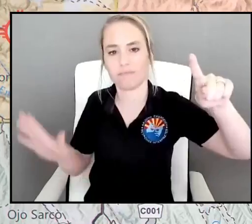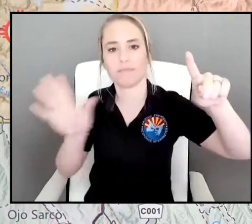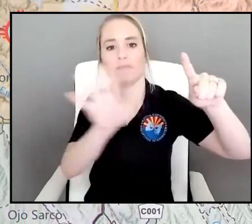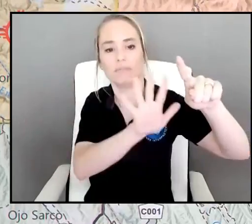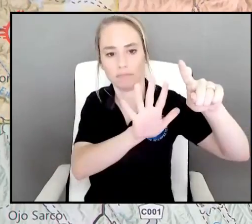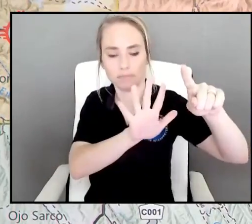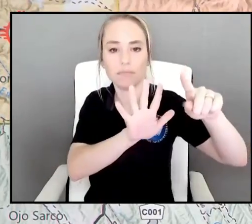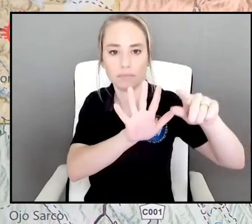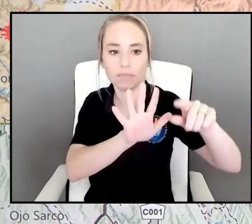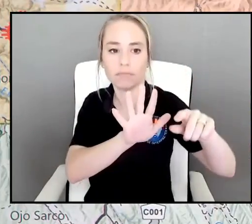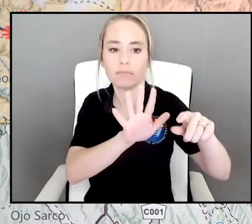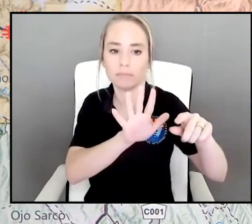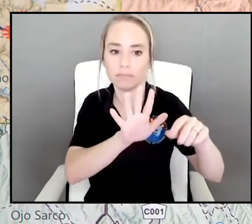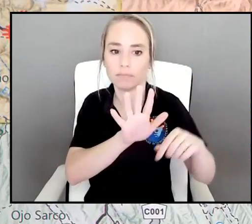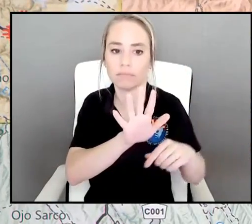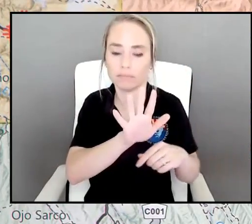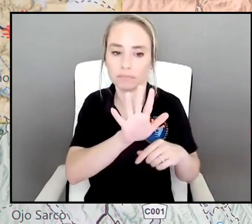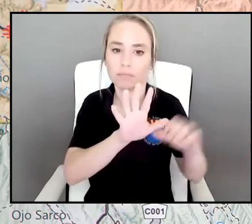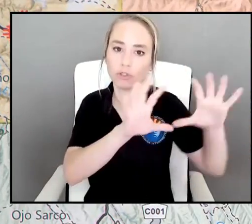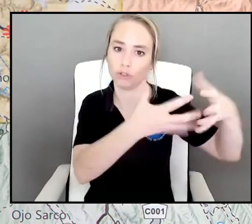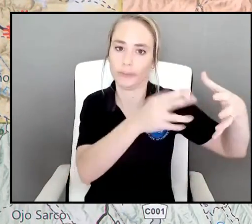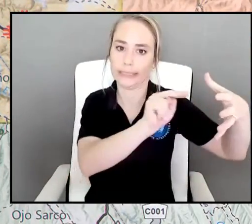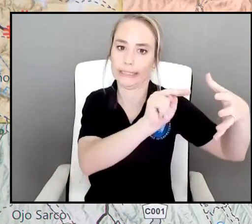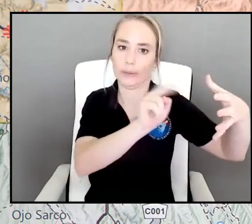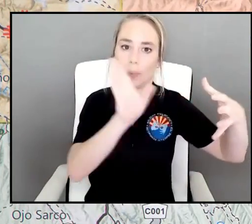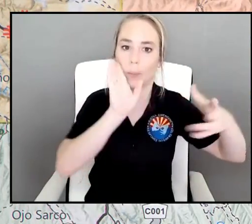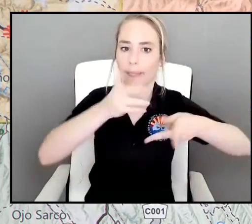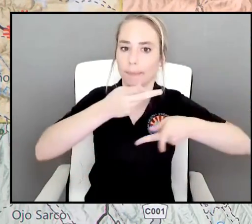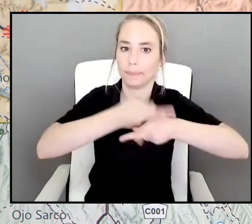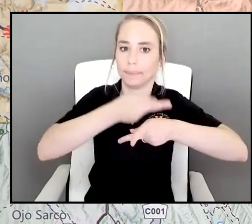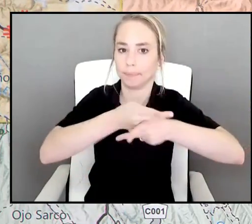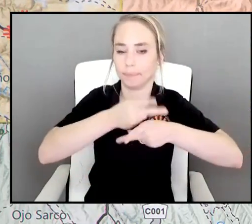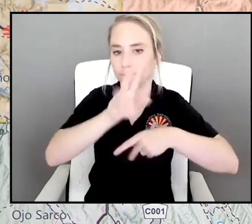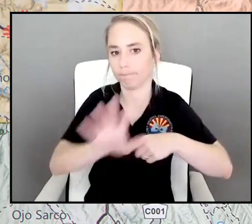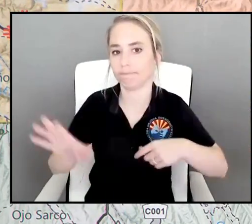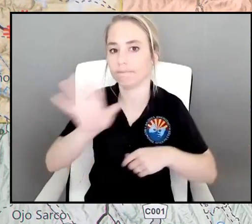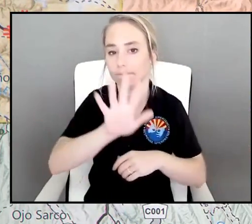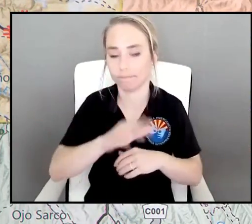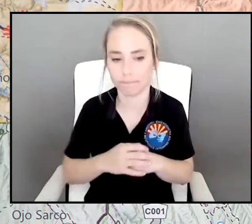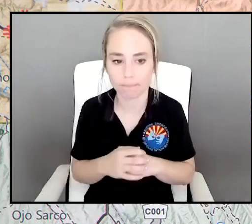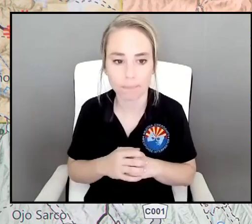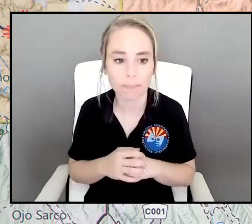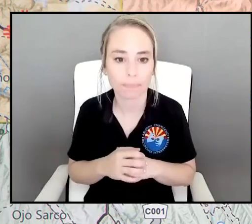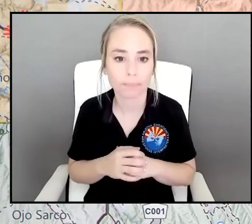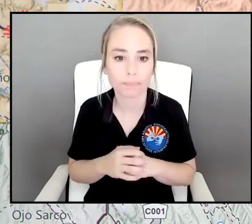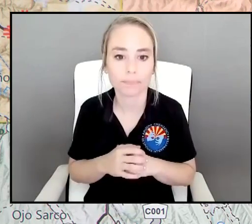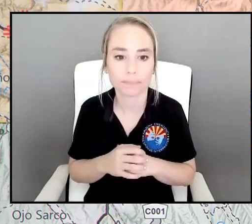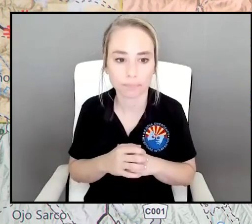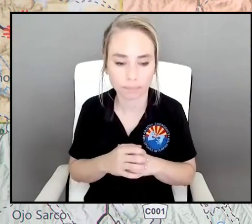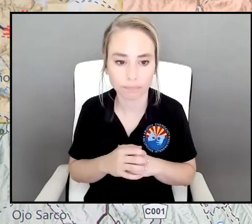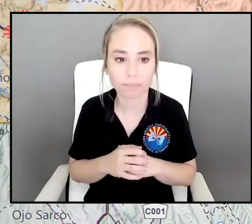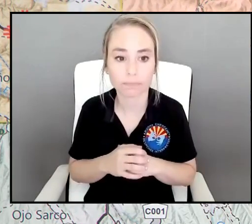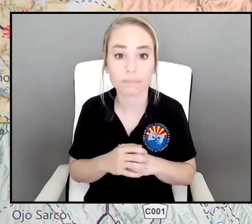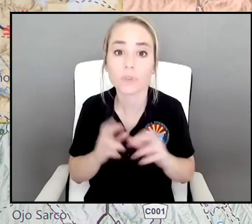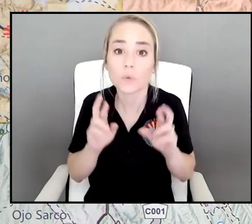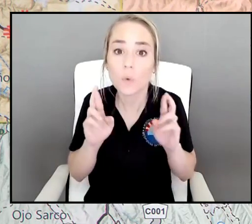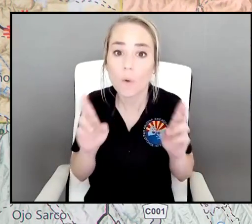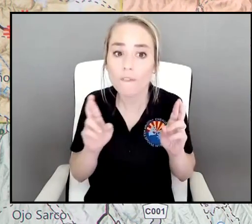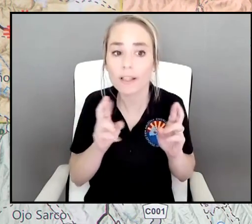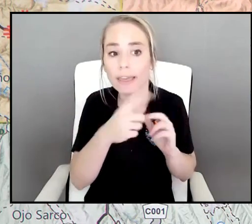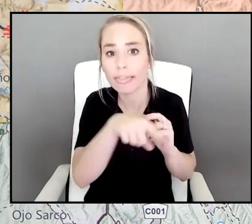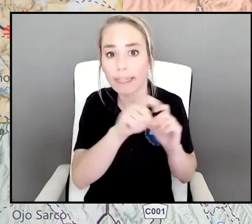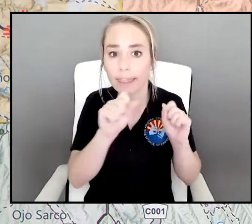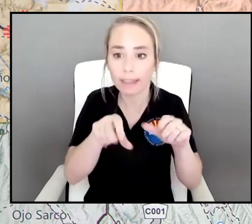of that new division. That'll be their responsibility. So we'll have some folks in there working. Hopefully they can get in there. We've